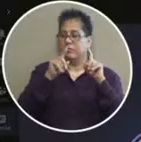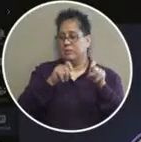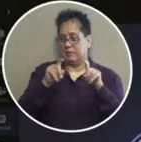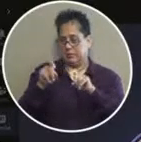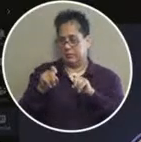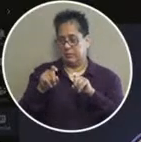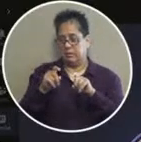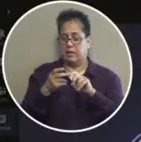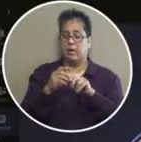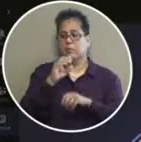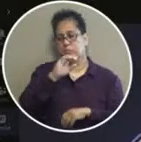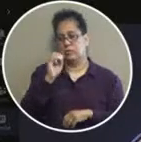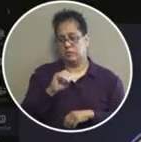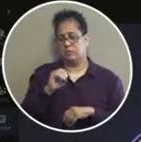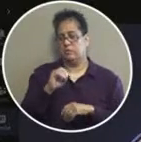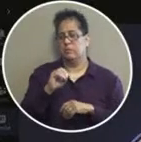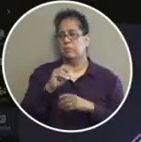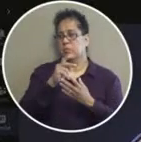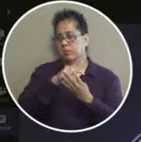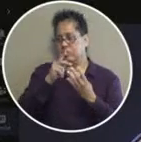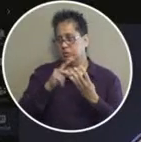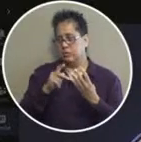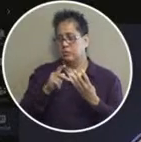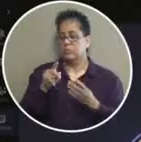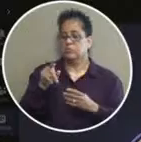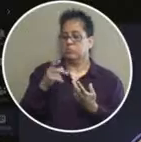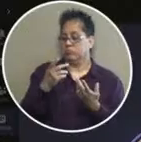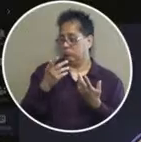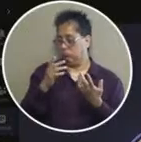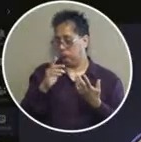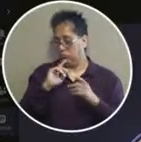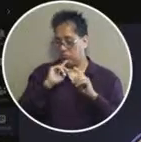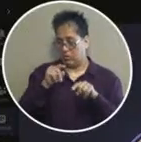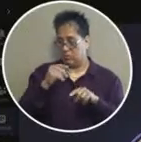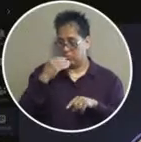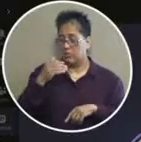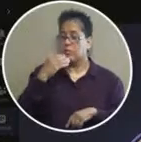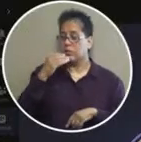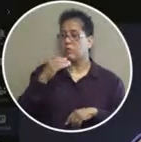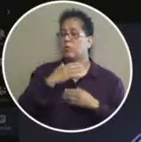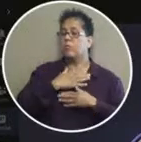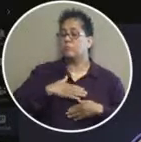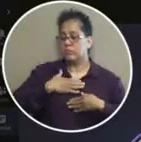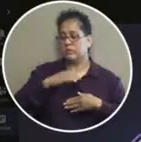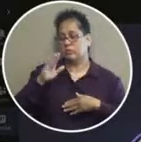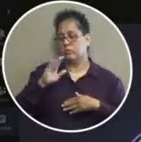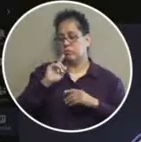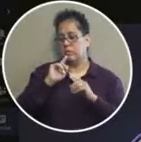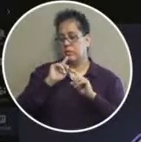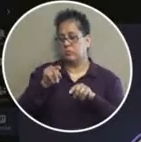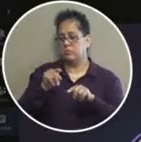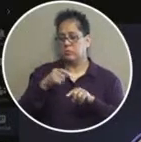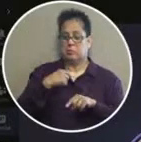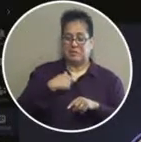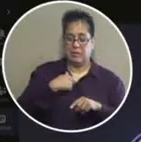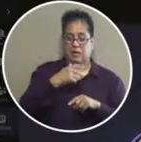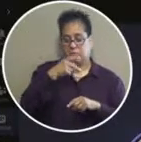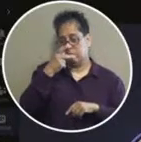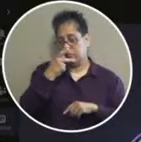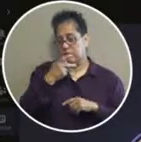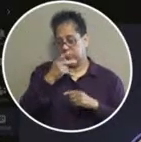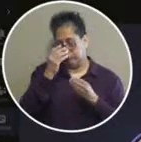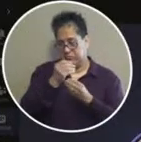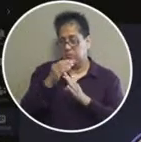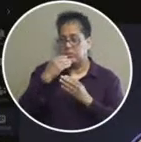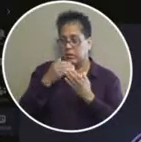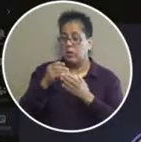way. But you've answered my questions well. Thank you so much. I appreciate the answers you provided to me and the public as well. And